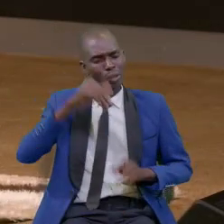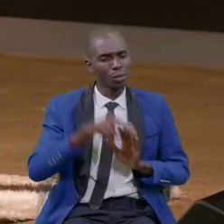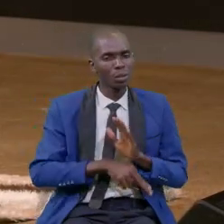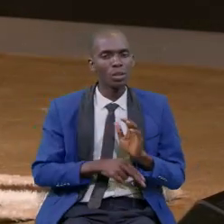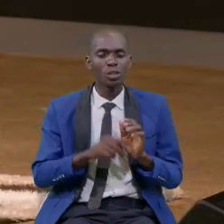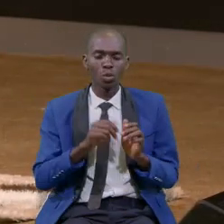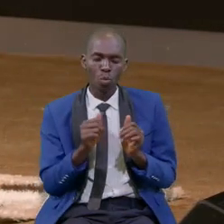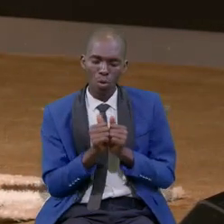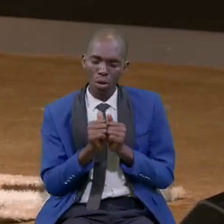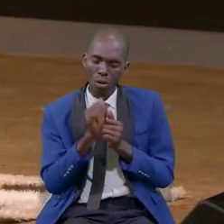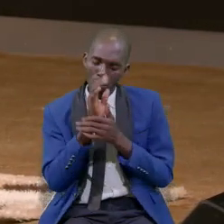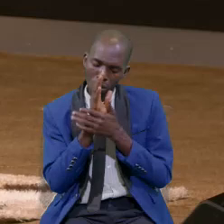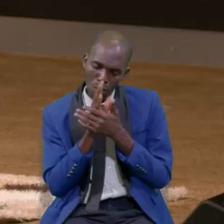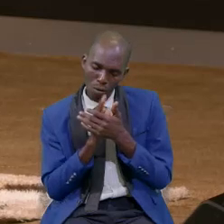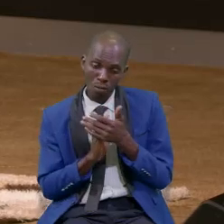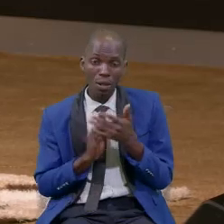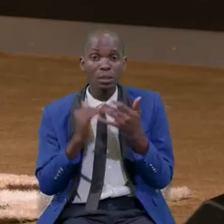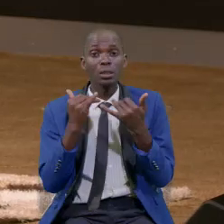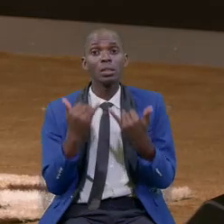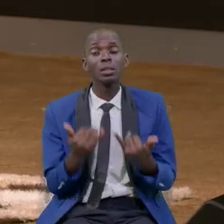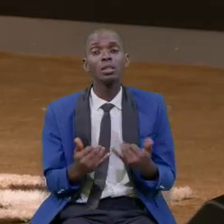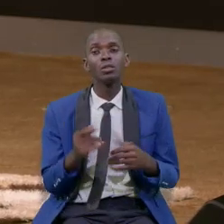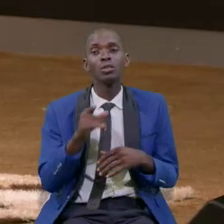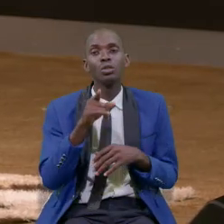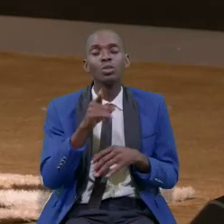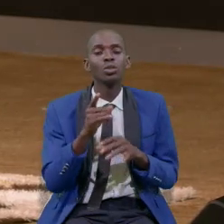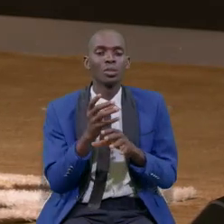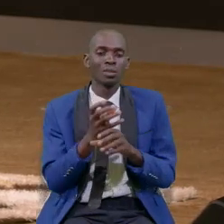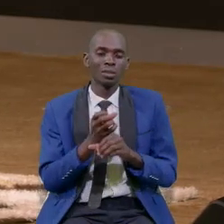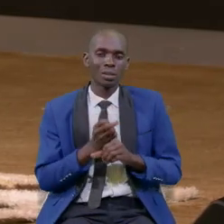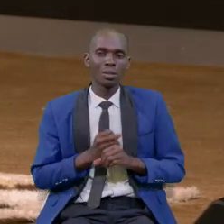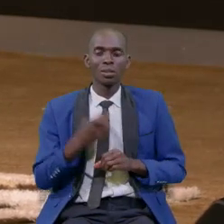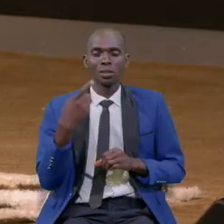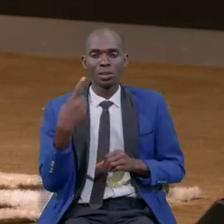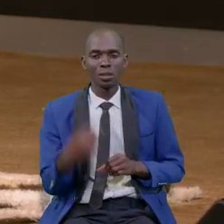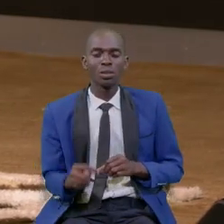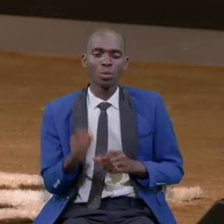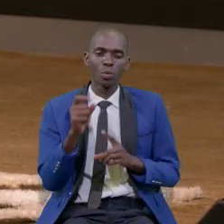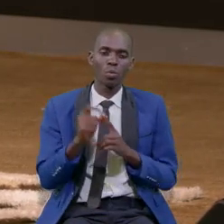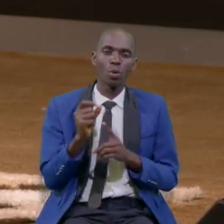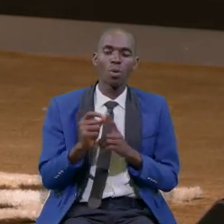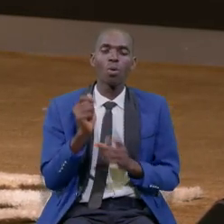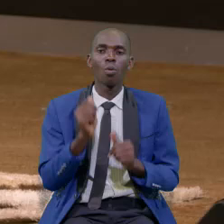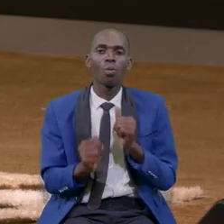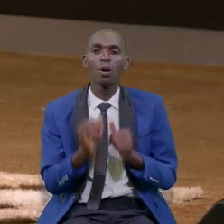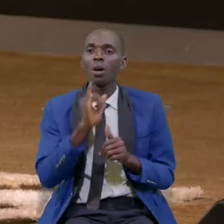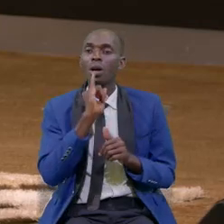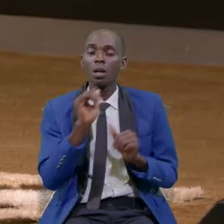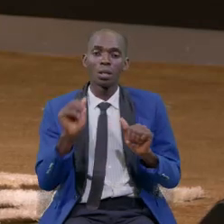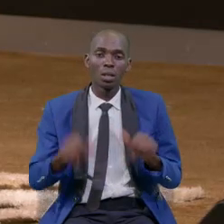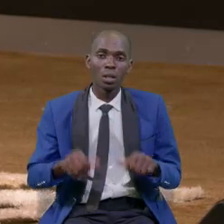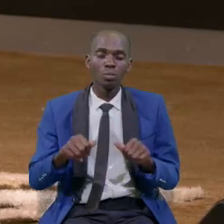meekness. Now you receive the engrafted word which is able